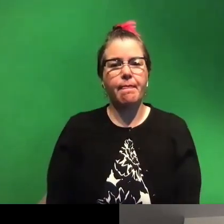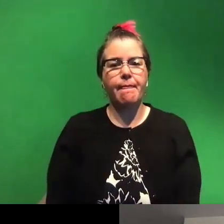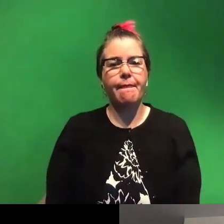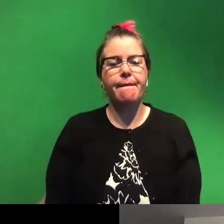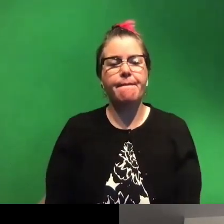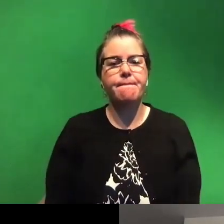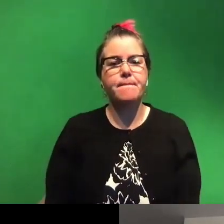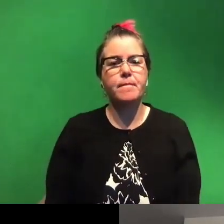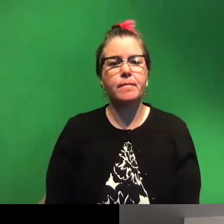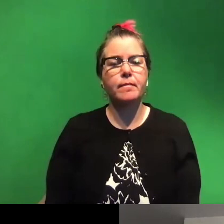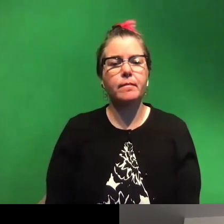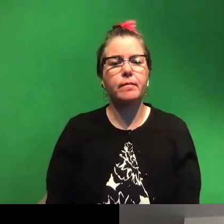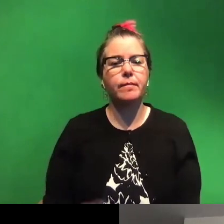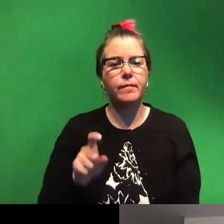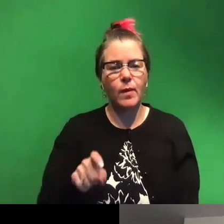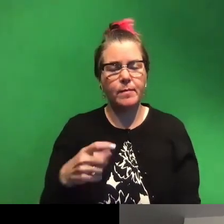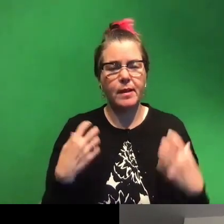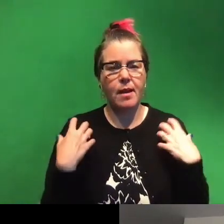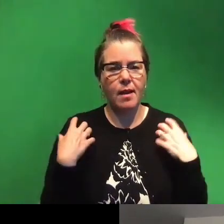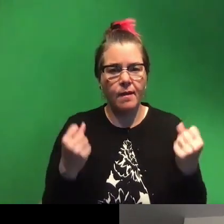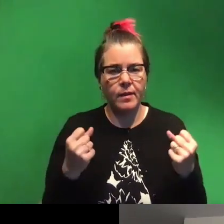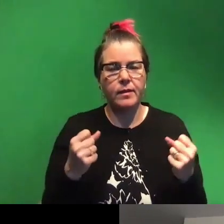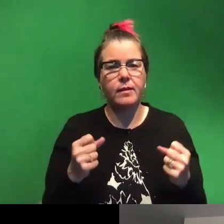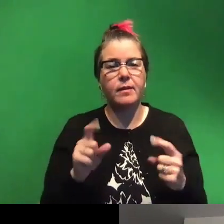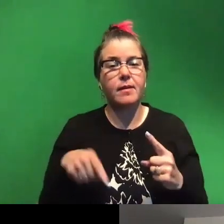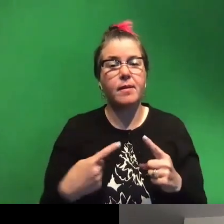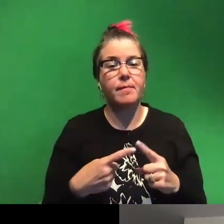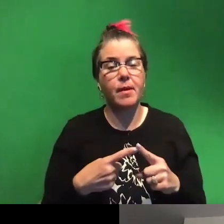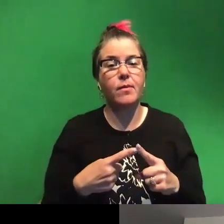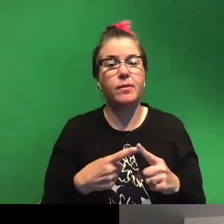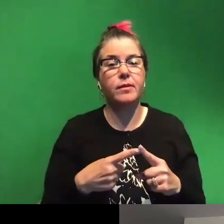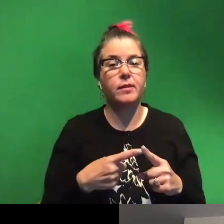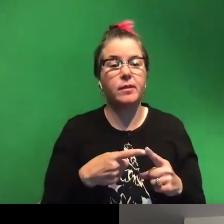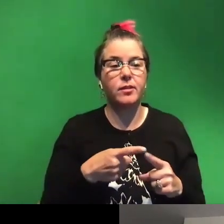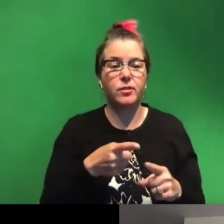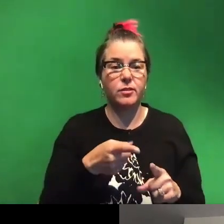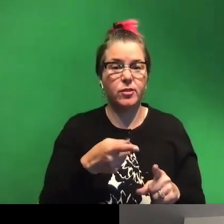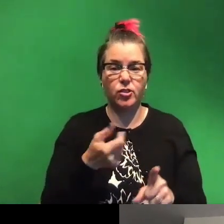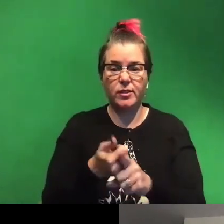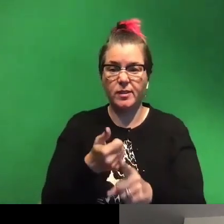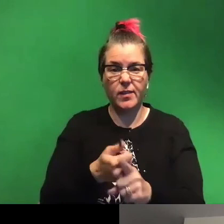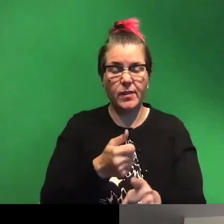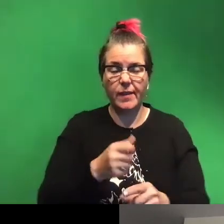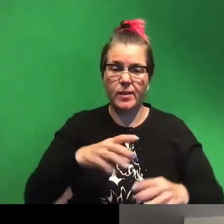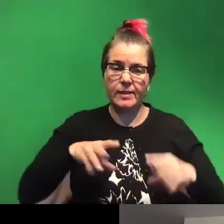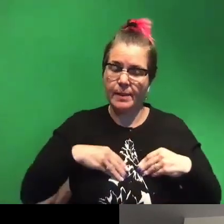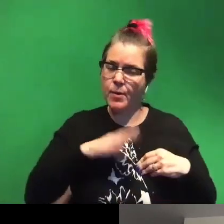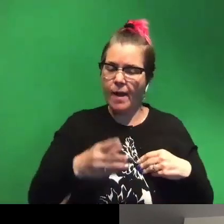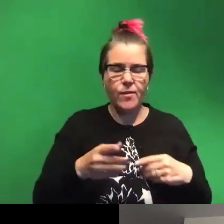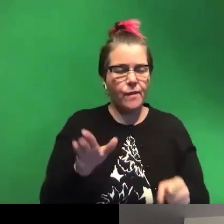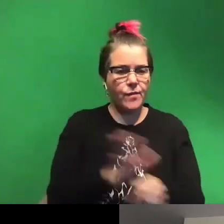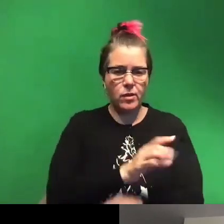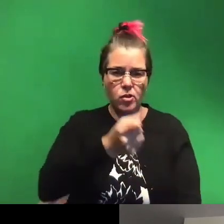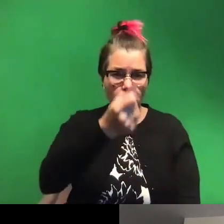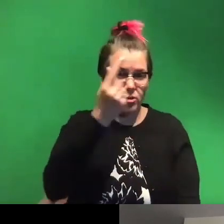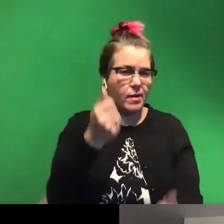be confident about the fact that you will never understand fully everything,